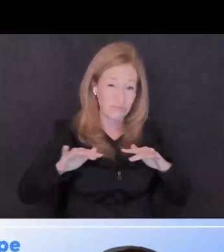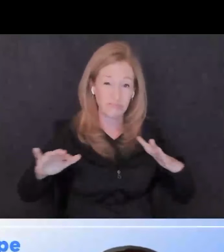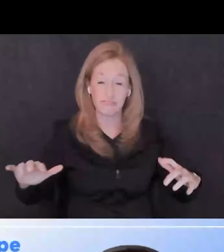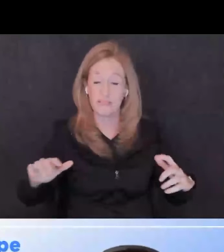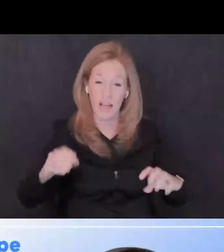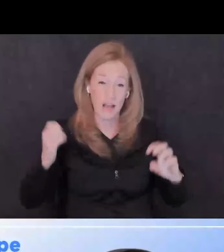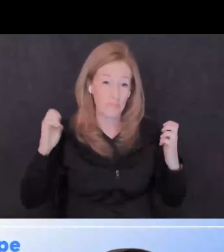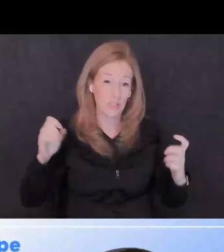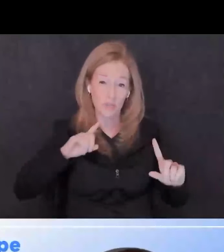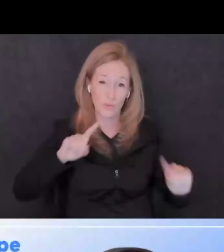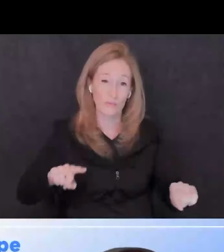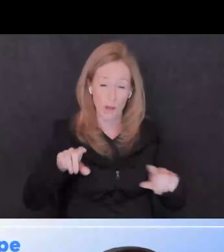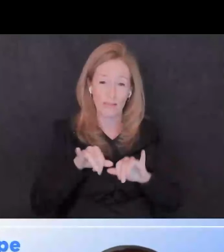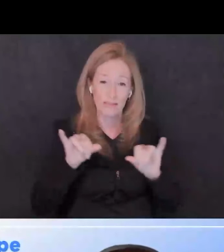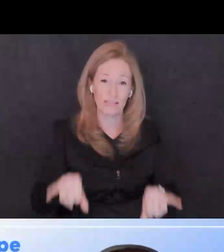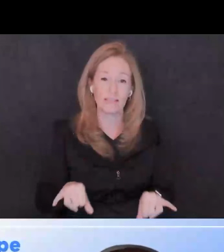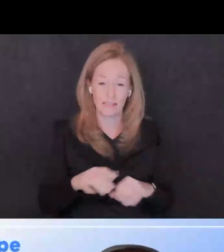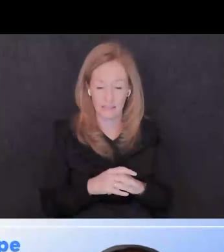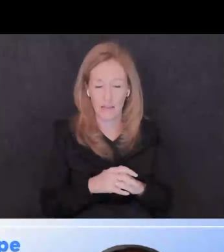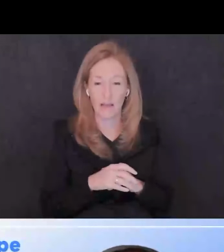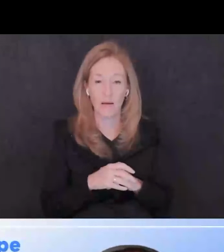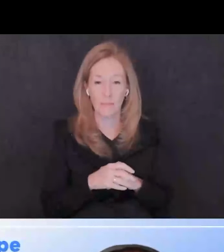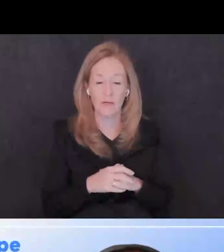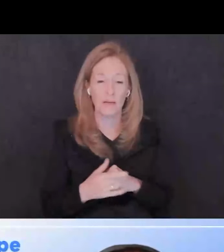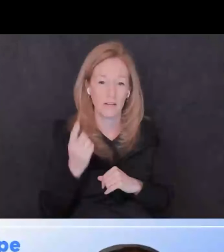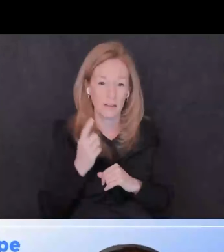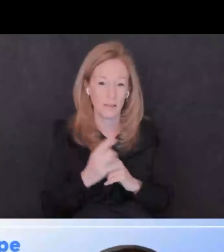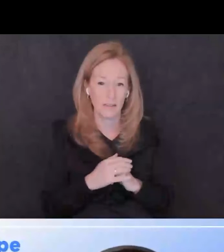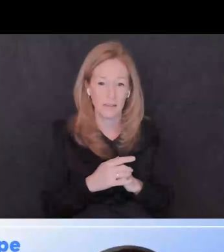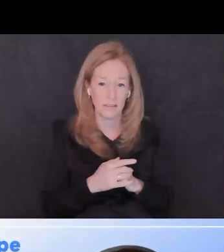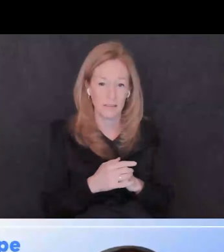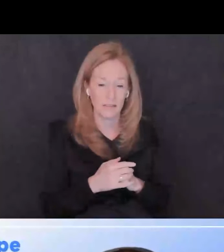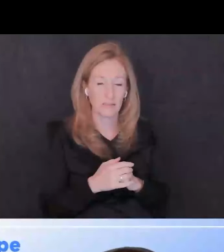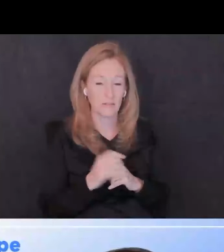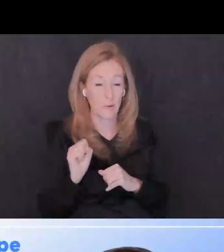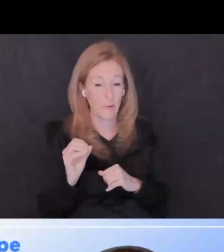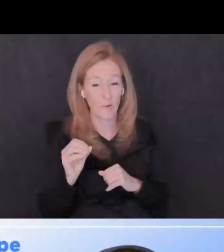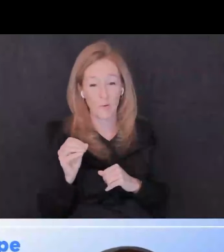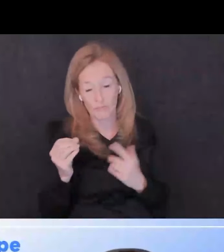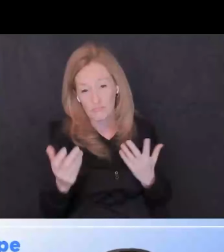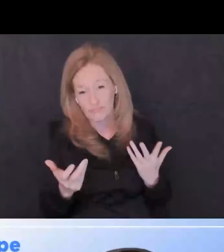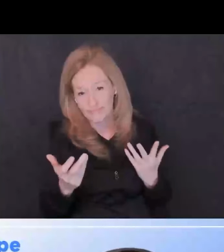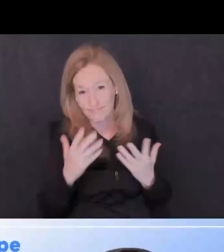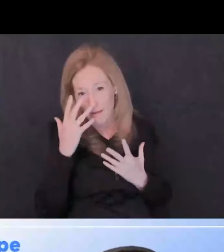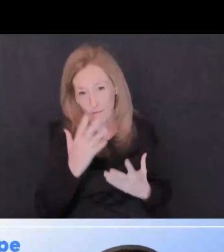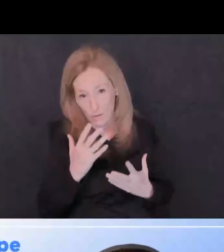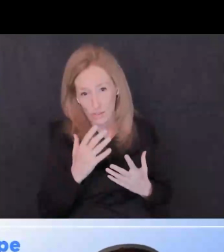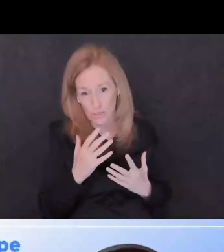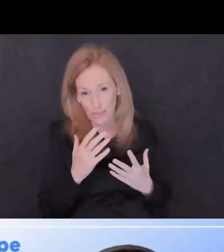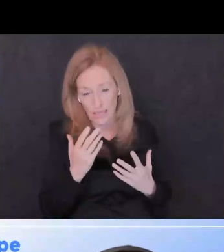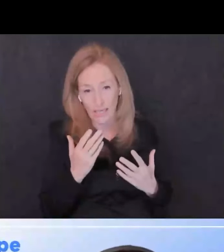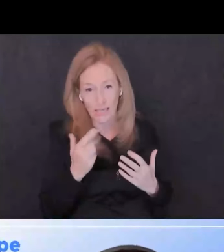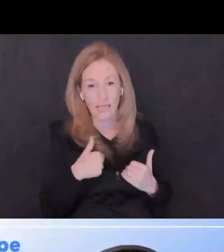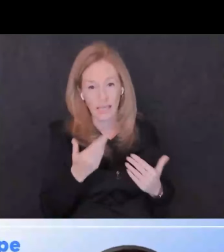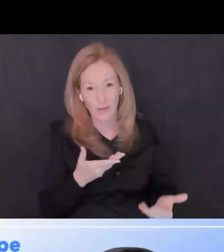ambulance capacity and accessible hospital emergency rooms that supported most Americans. So unfortunately, he was transported